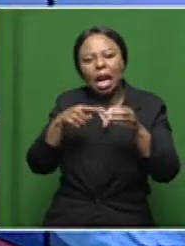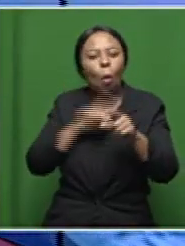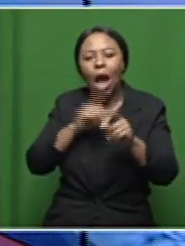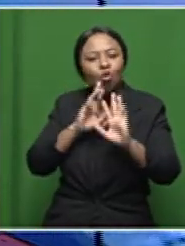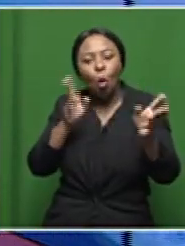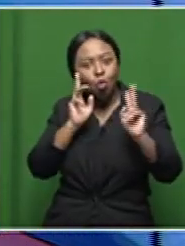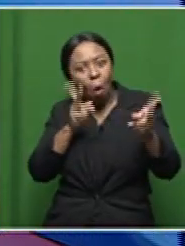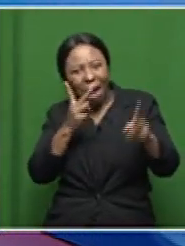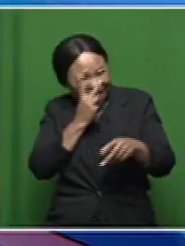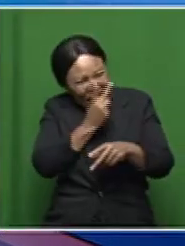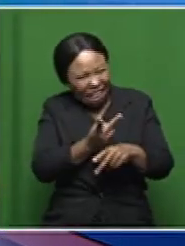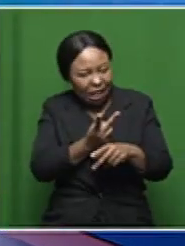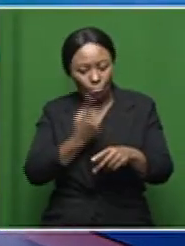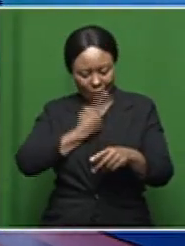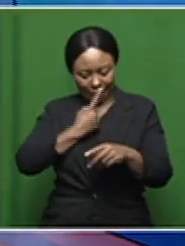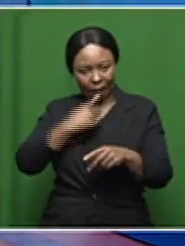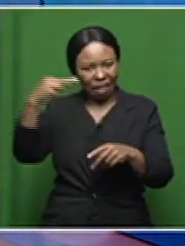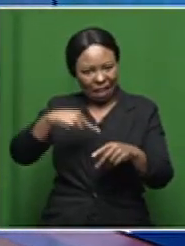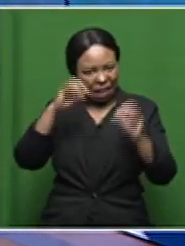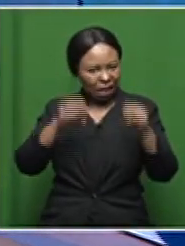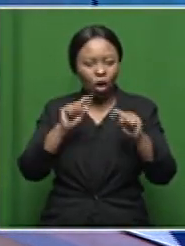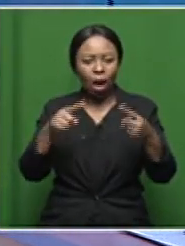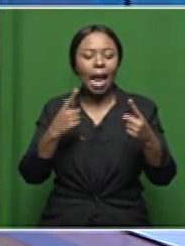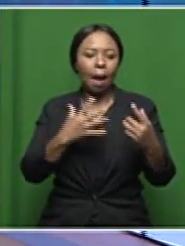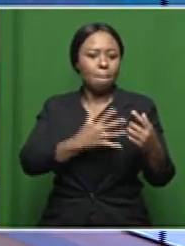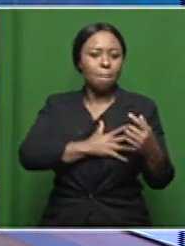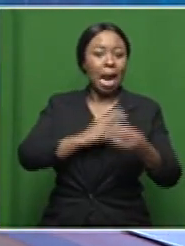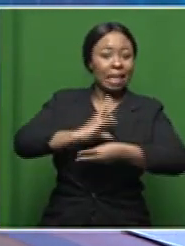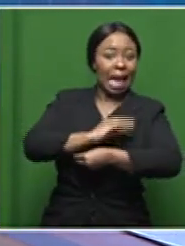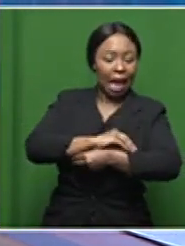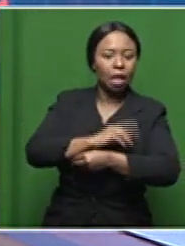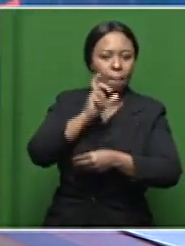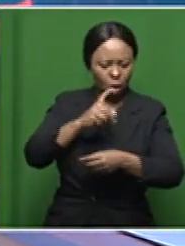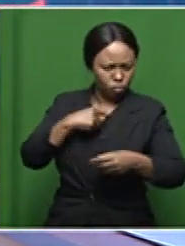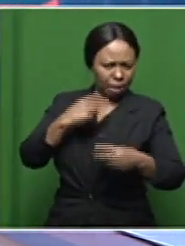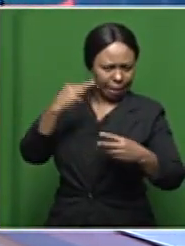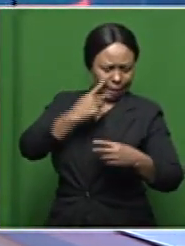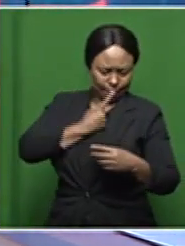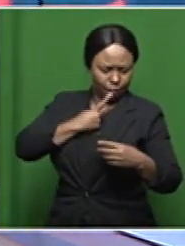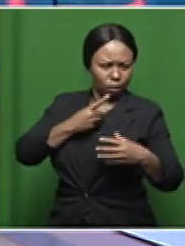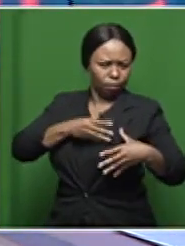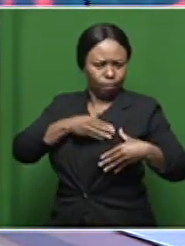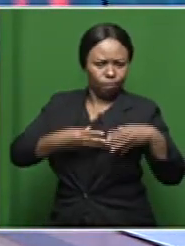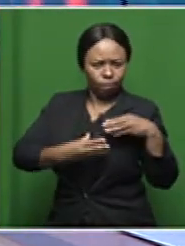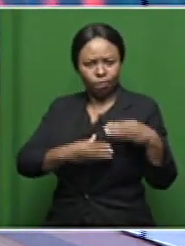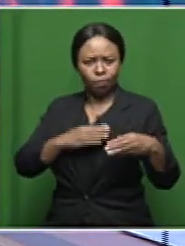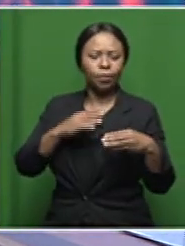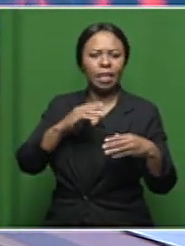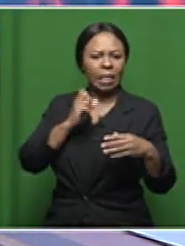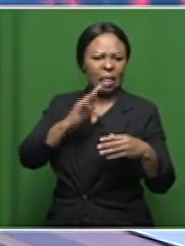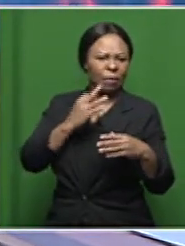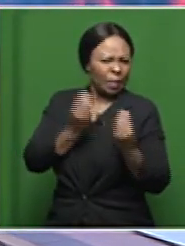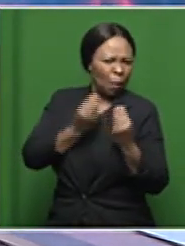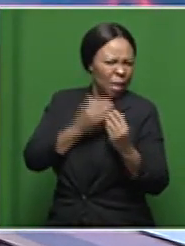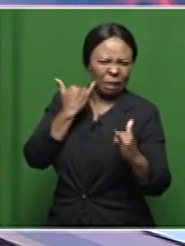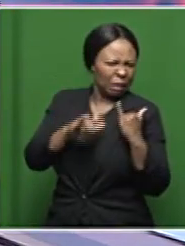the normal person can see themselves. I mean, there are cancers like breast cancer where someone can actually look at themselves and examine themselves and go get treatment if they think